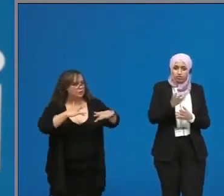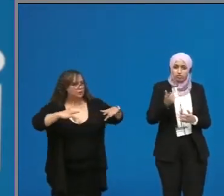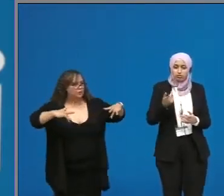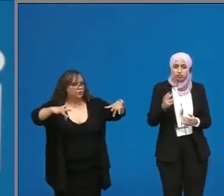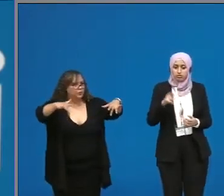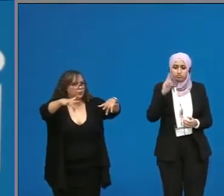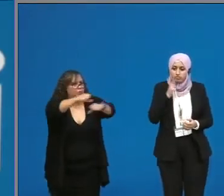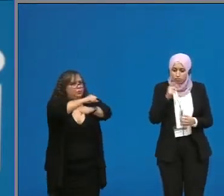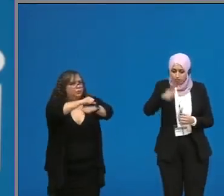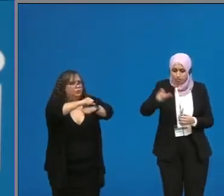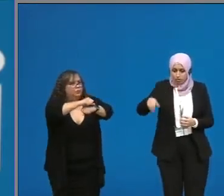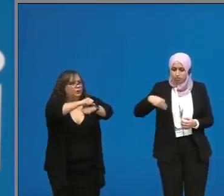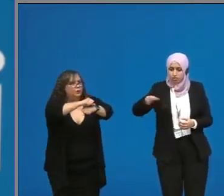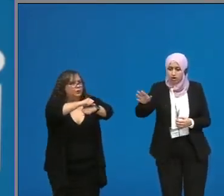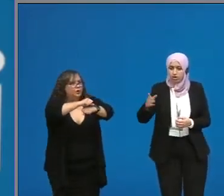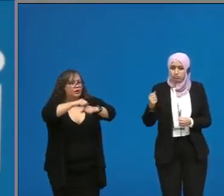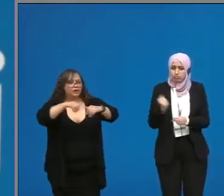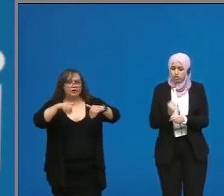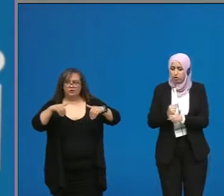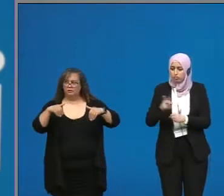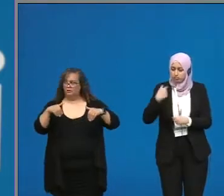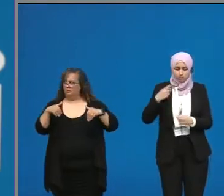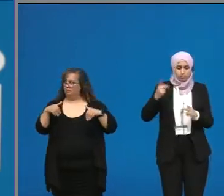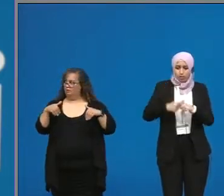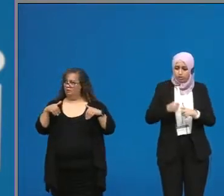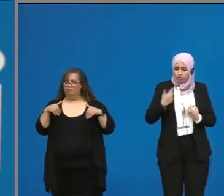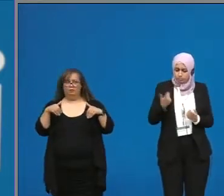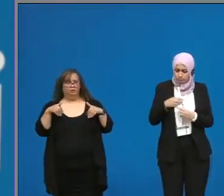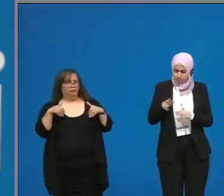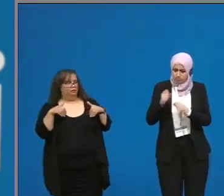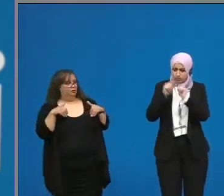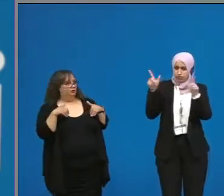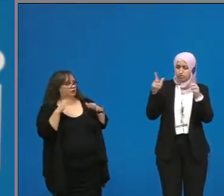is this? You can imagine how this affects them.